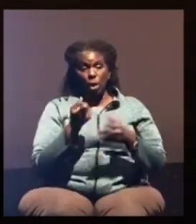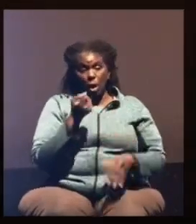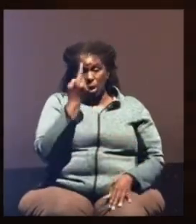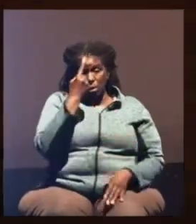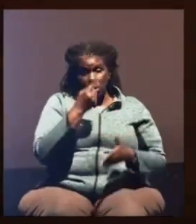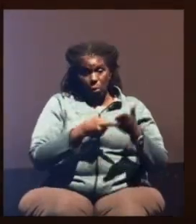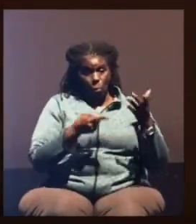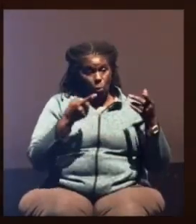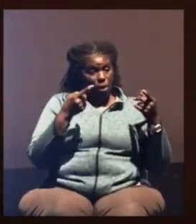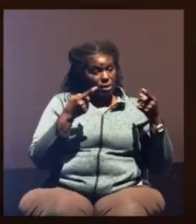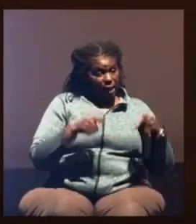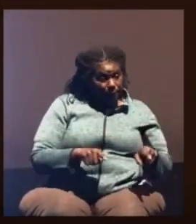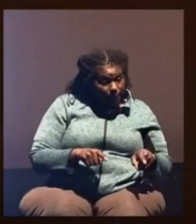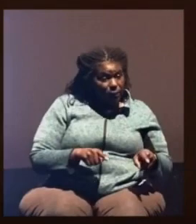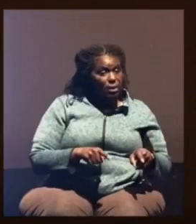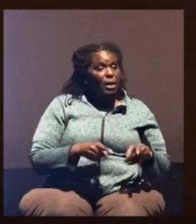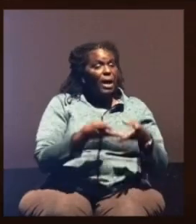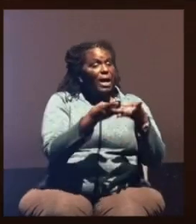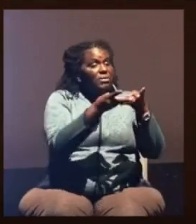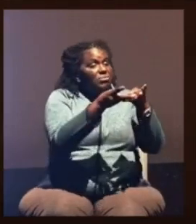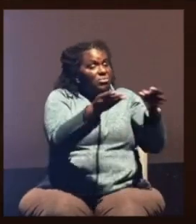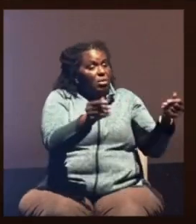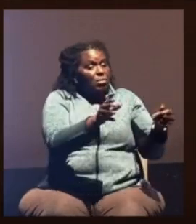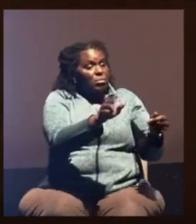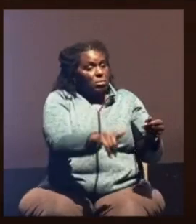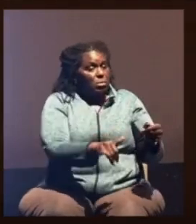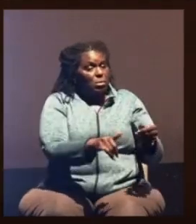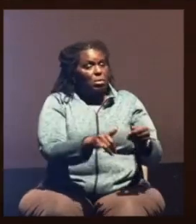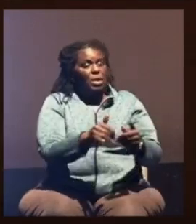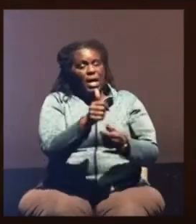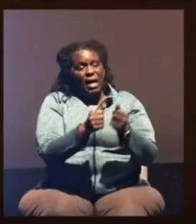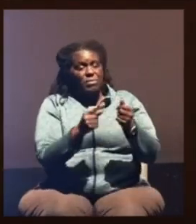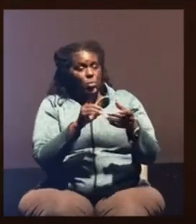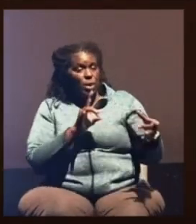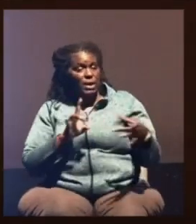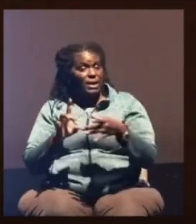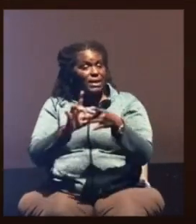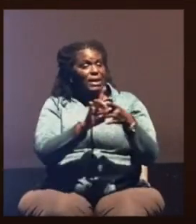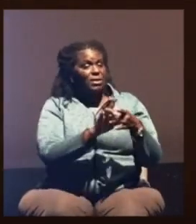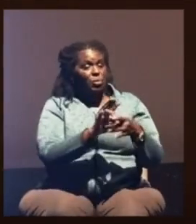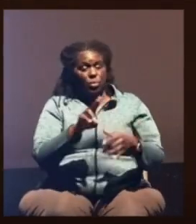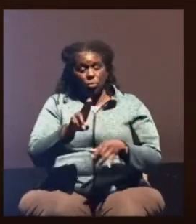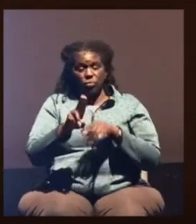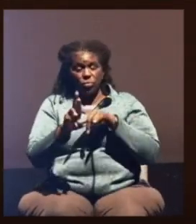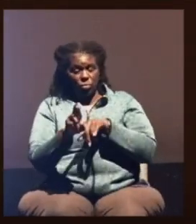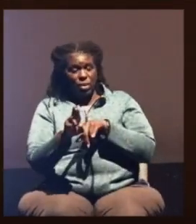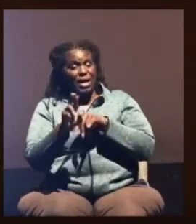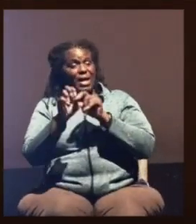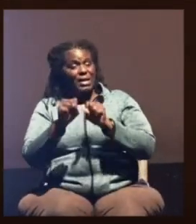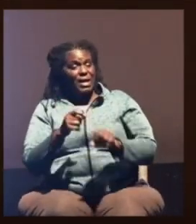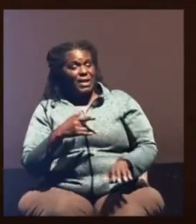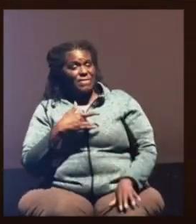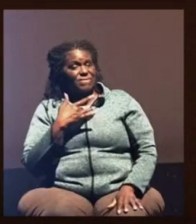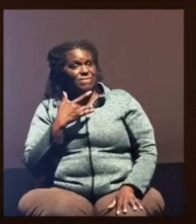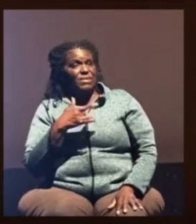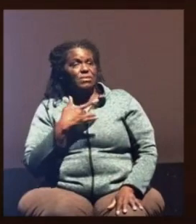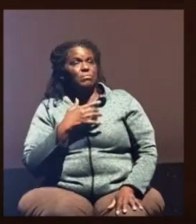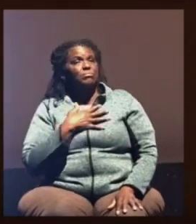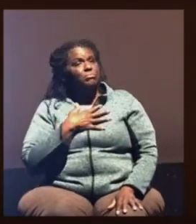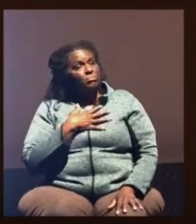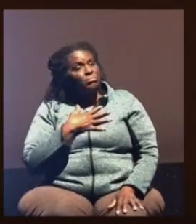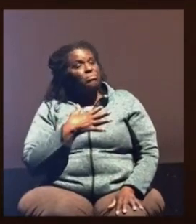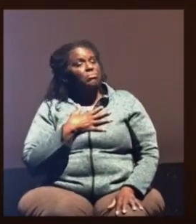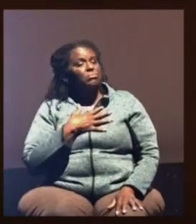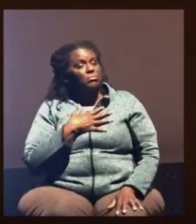happening and do something about it, I think everybody associated with the University of Redlands can feel after today's events that there